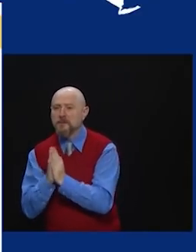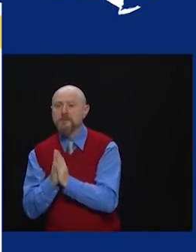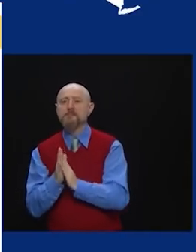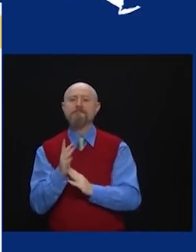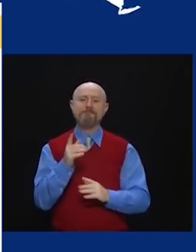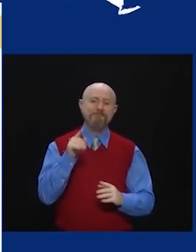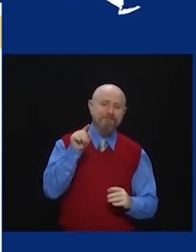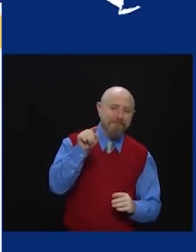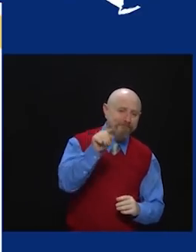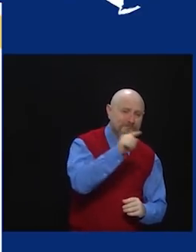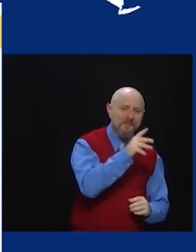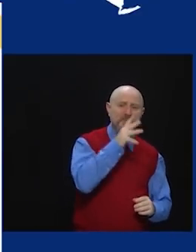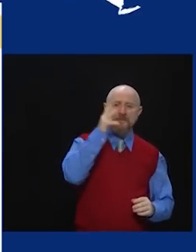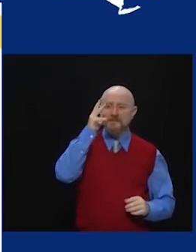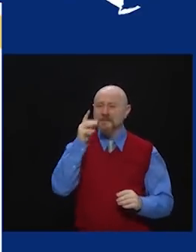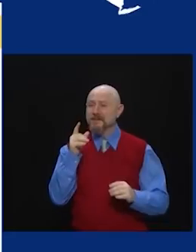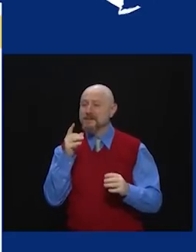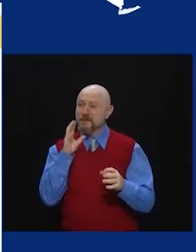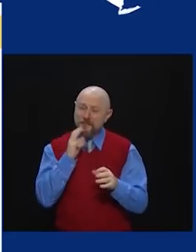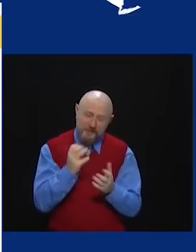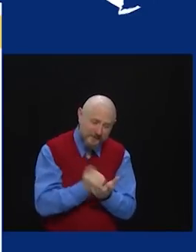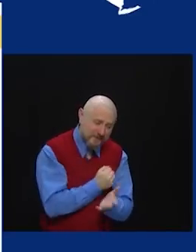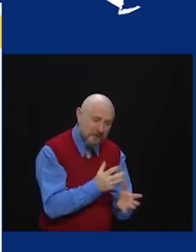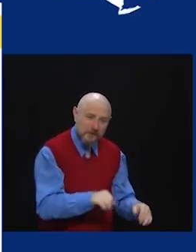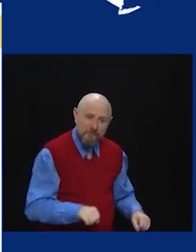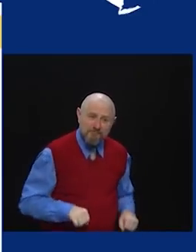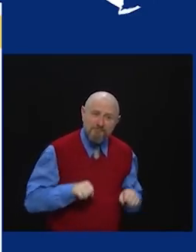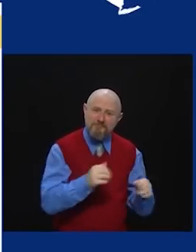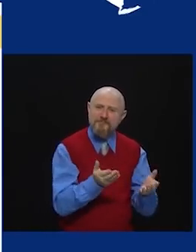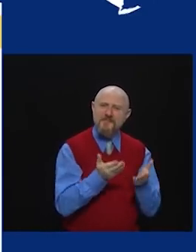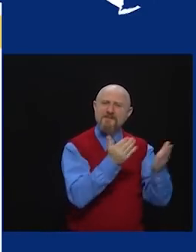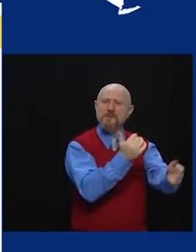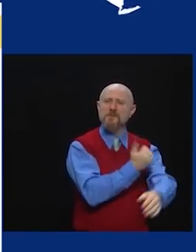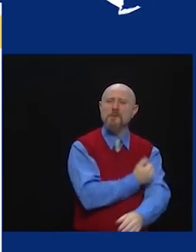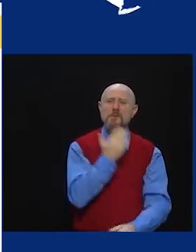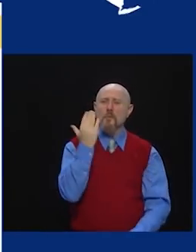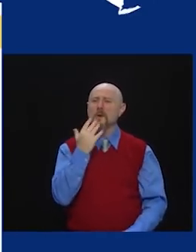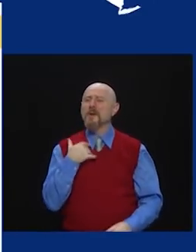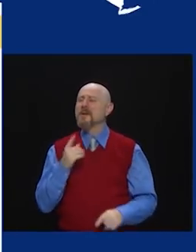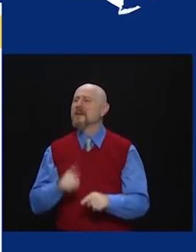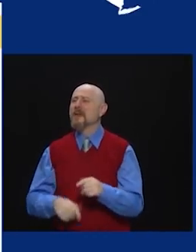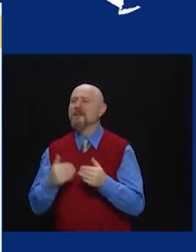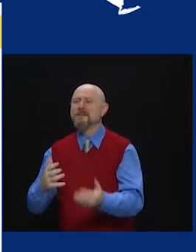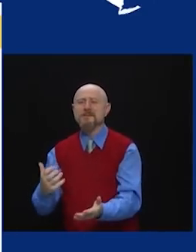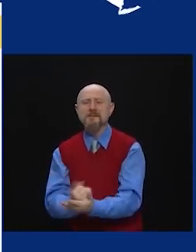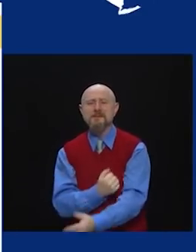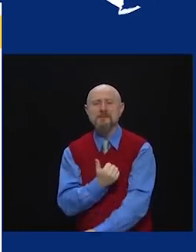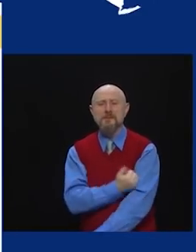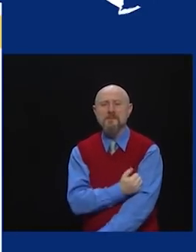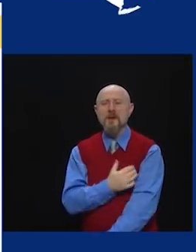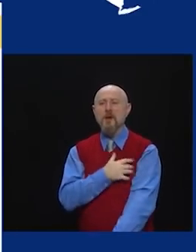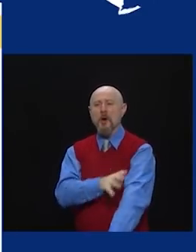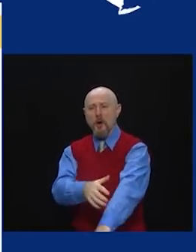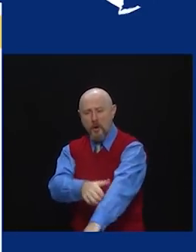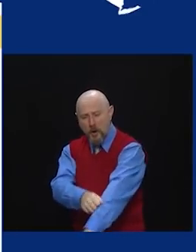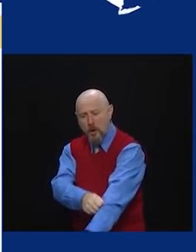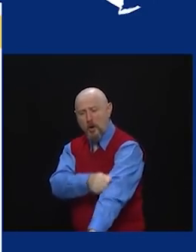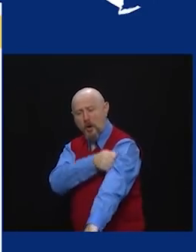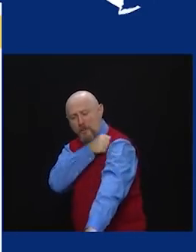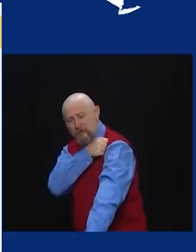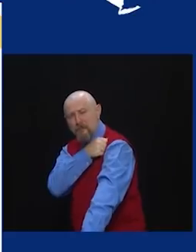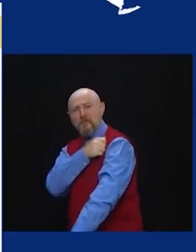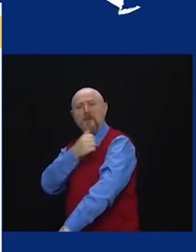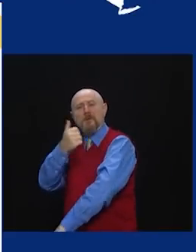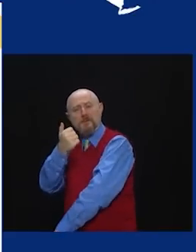sites. There is no reason why anybody in the state of New York cannot get their arms jabbed with a vaccine. It's